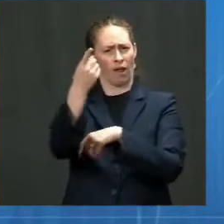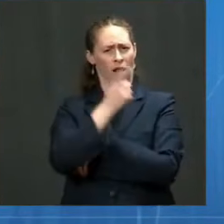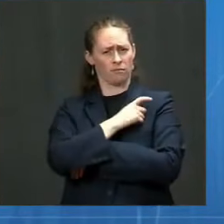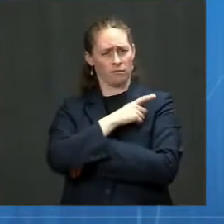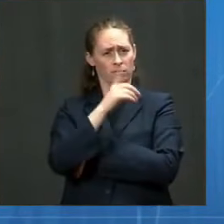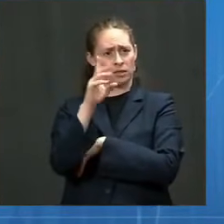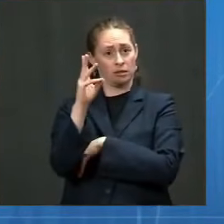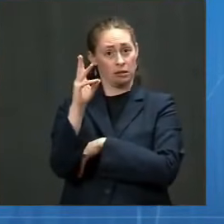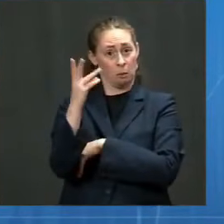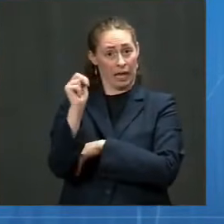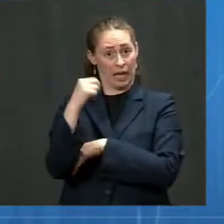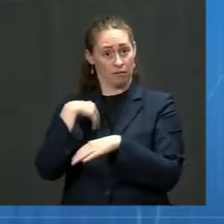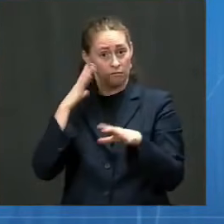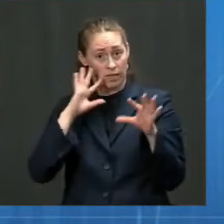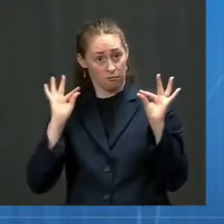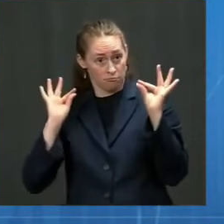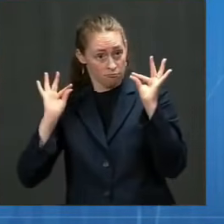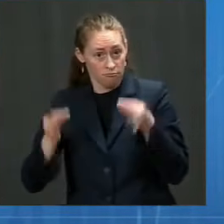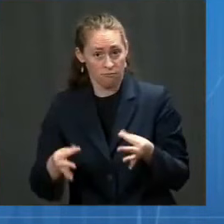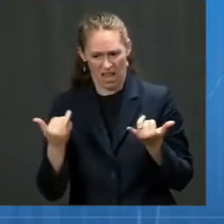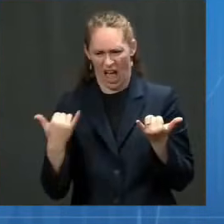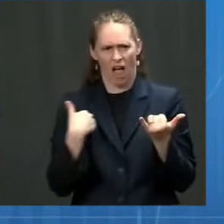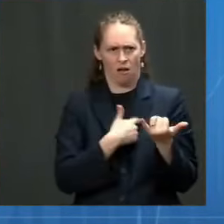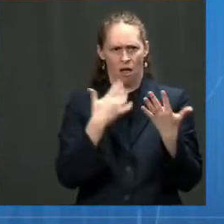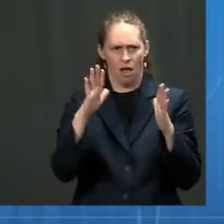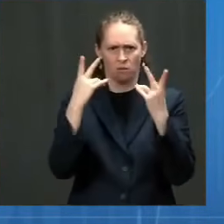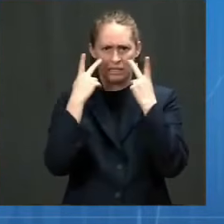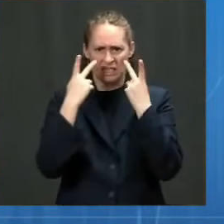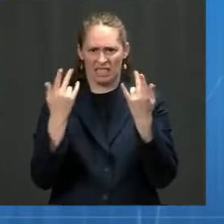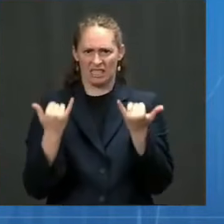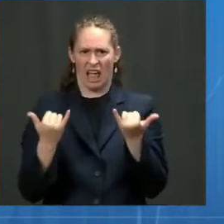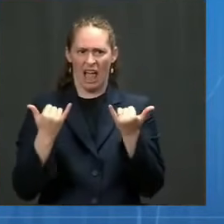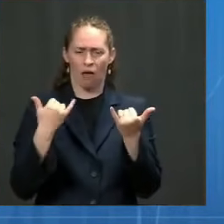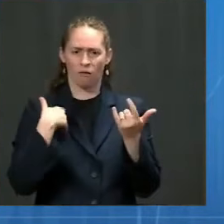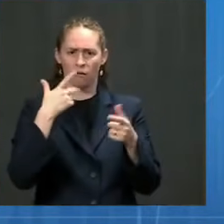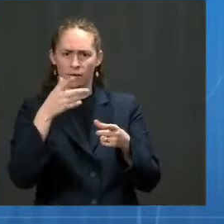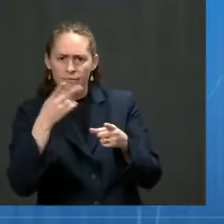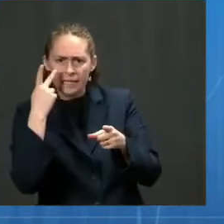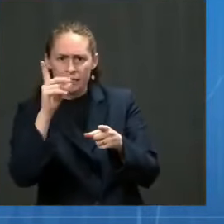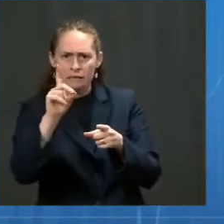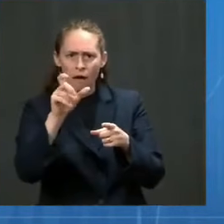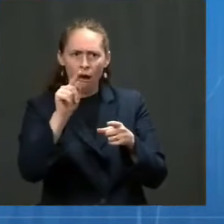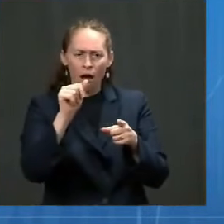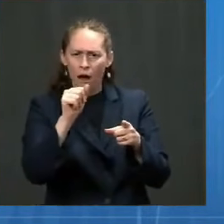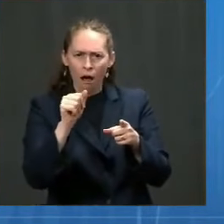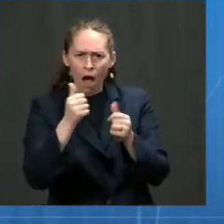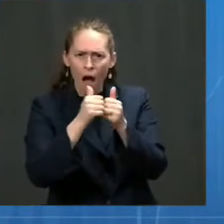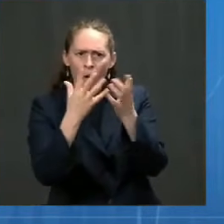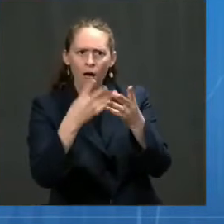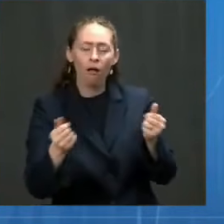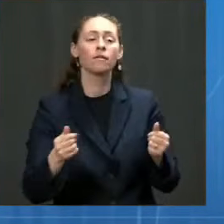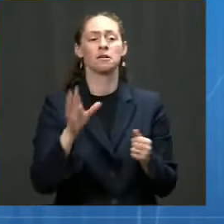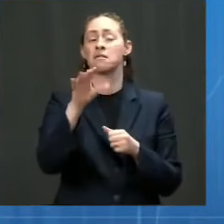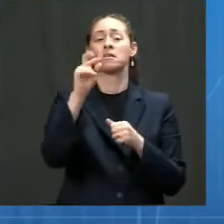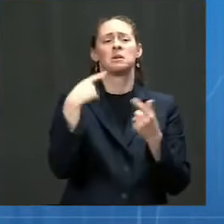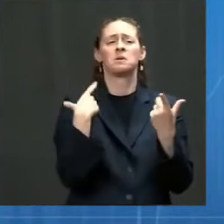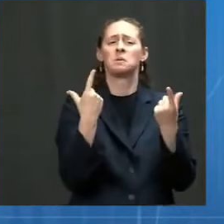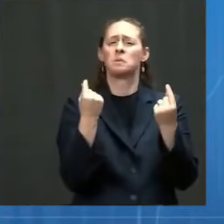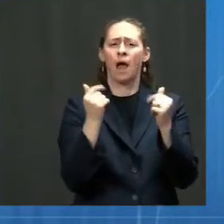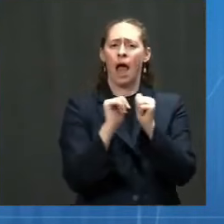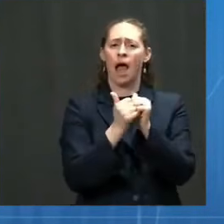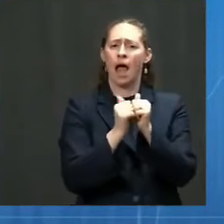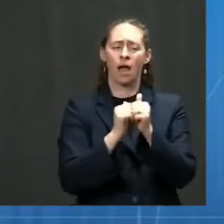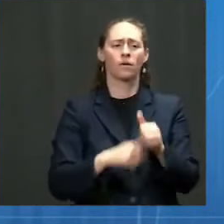that we're currently experiencing with Delta? There are two ways you do that. You do it in the immediate sense right now